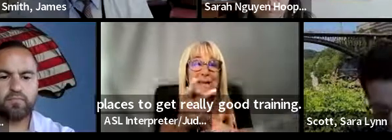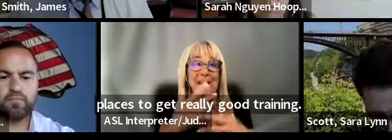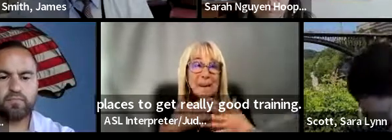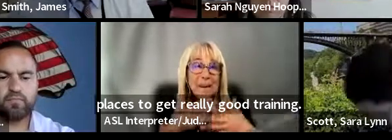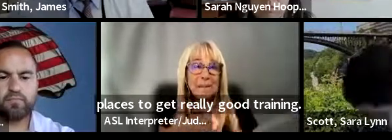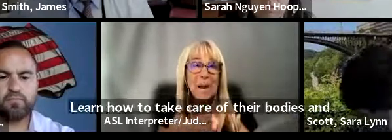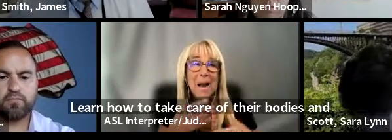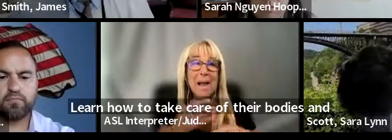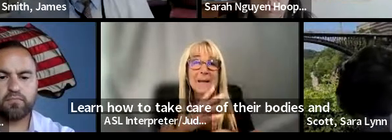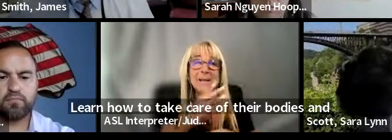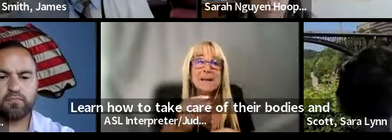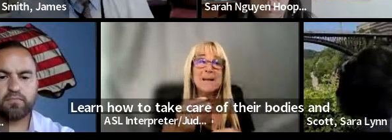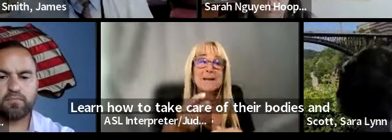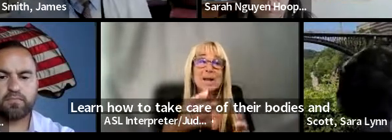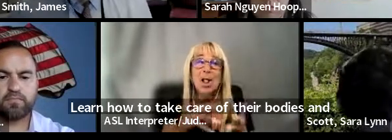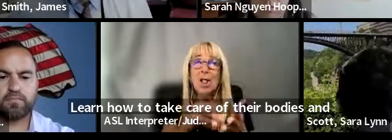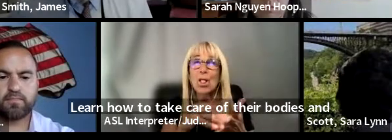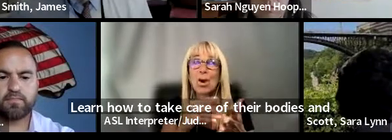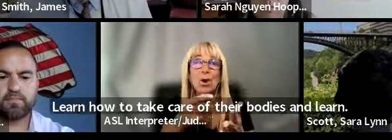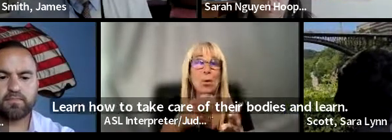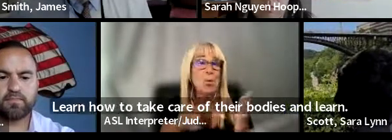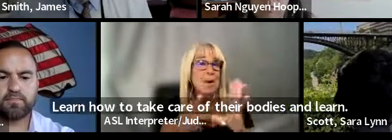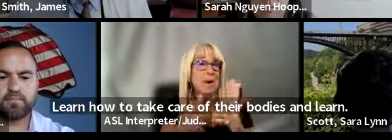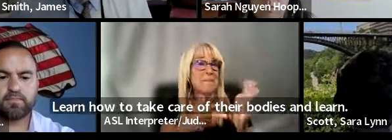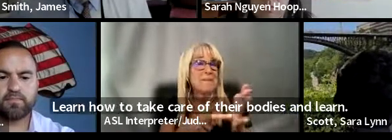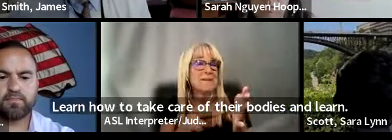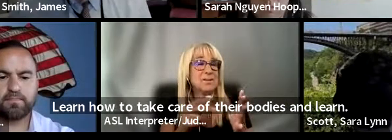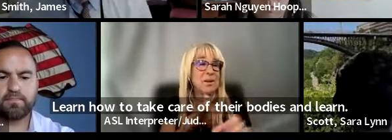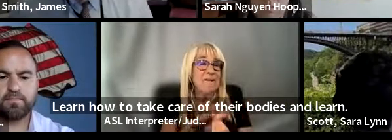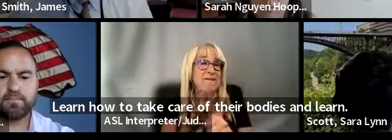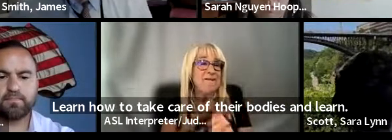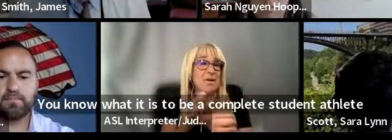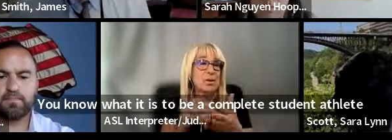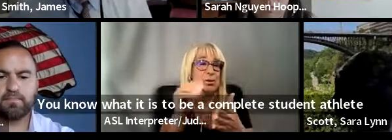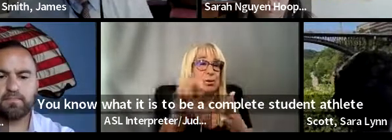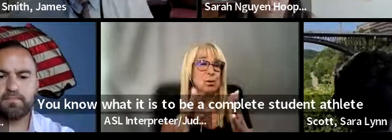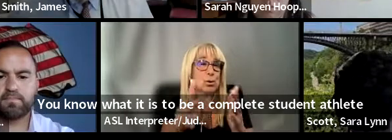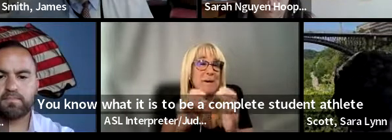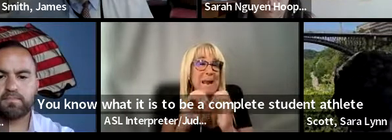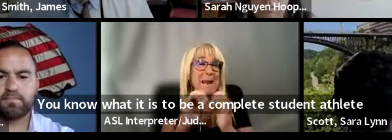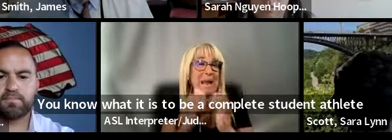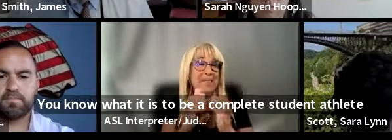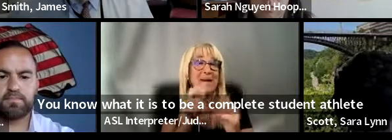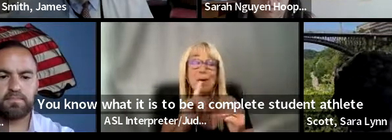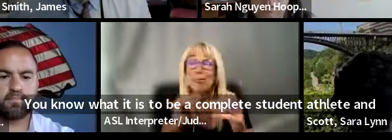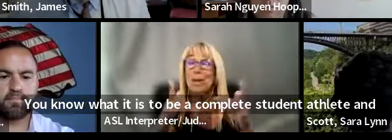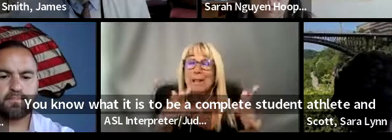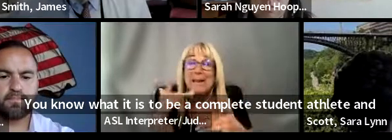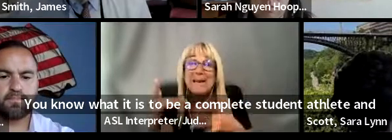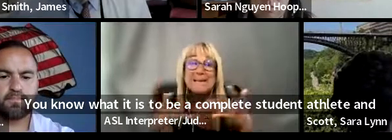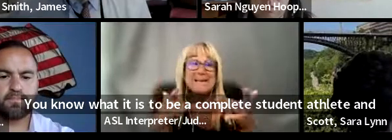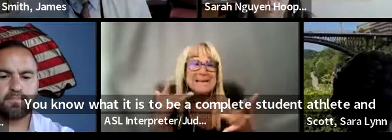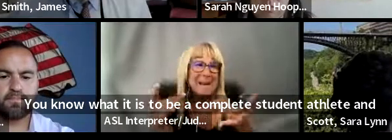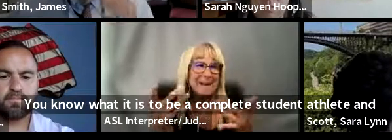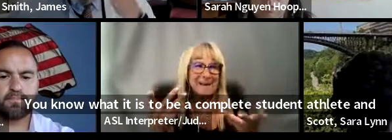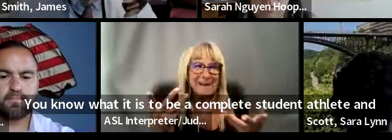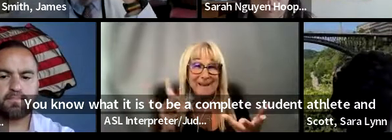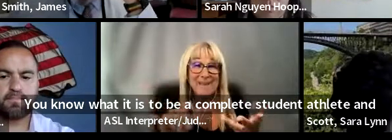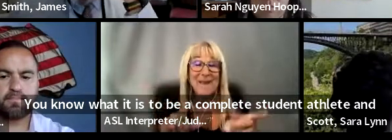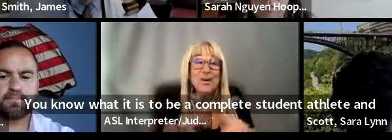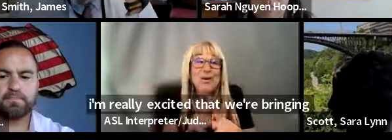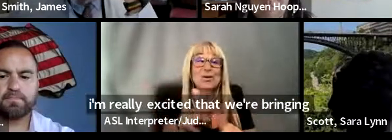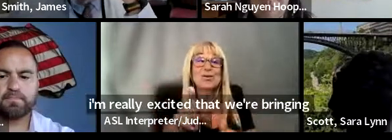learn what it is to be a complete student athlete. And I'm really excited that we're bringing rugby